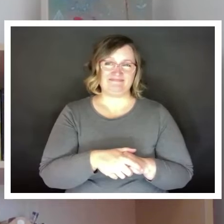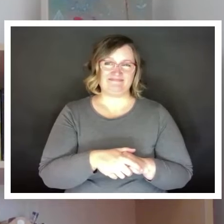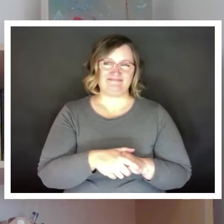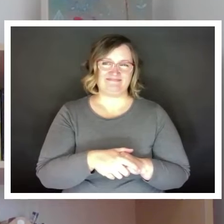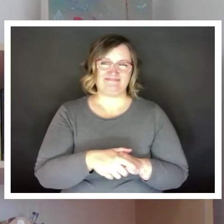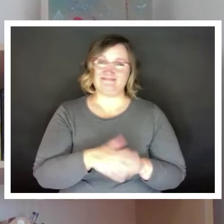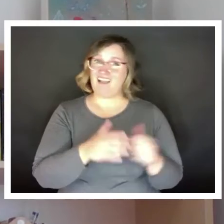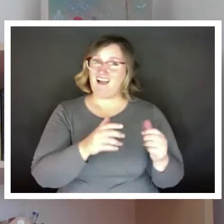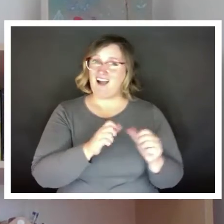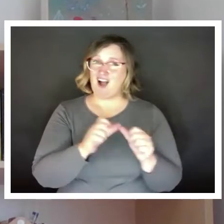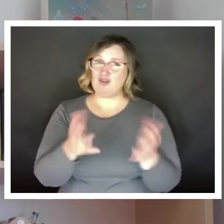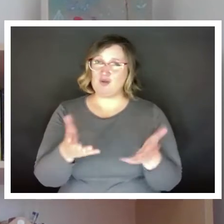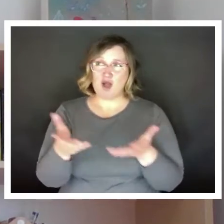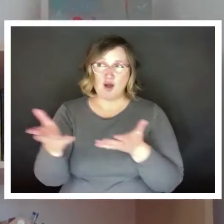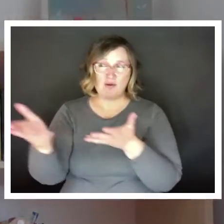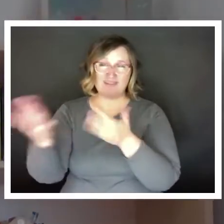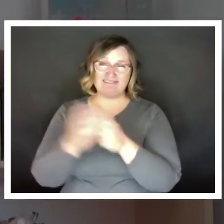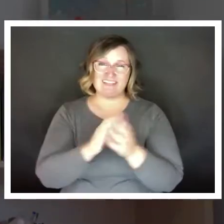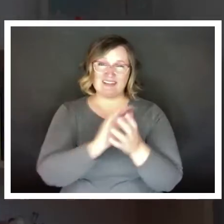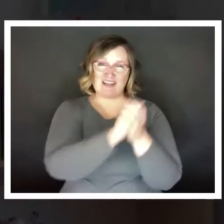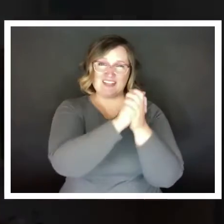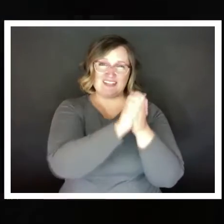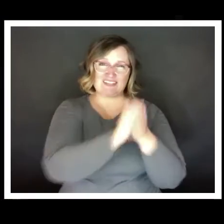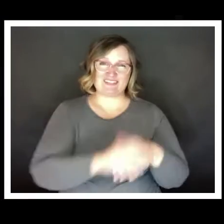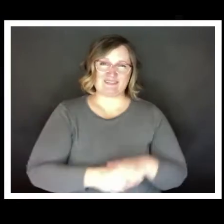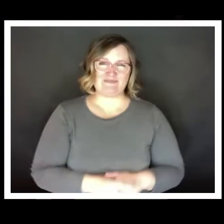On you go. Congratulations.